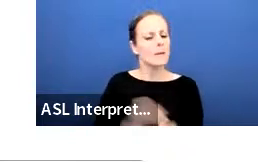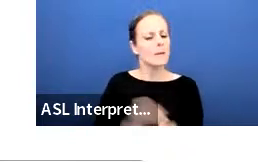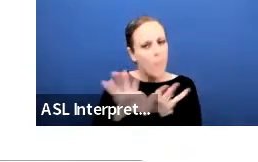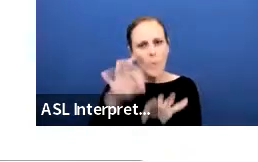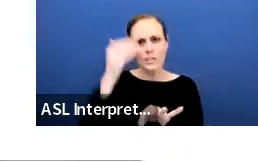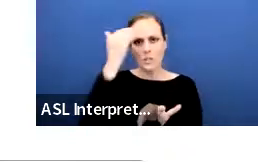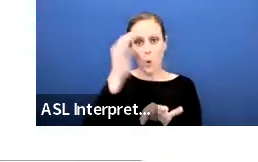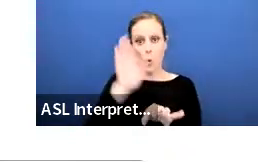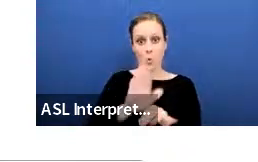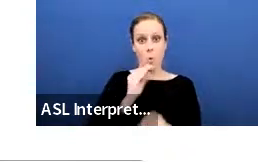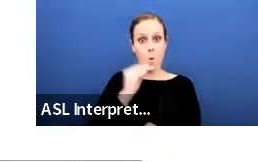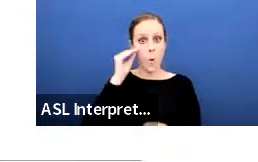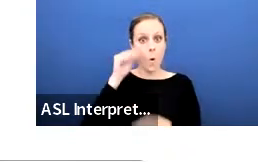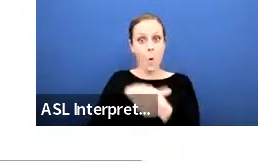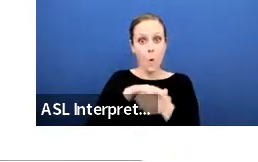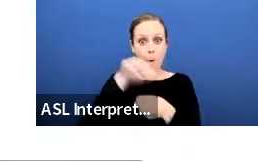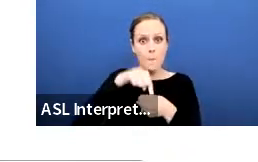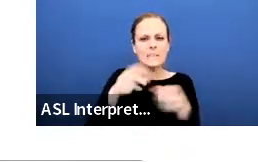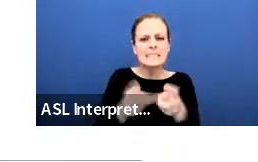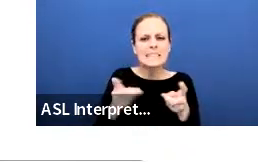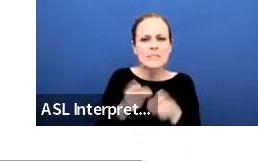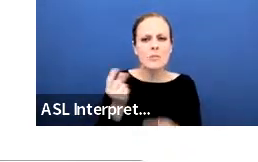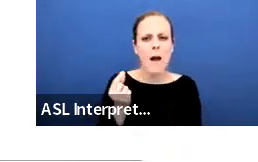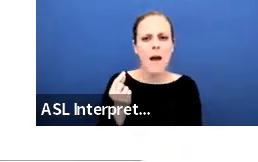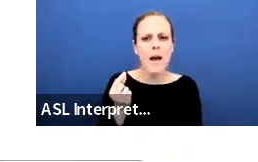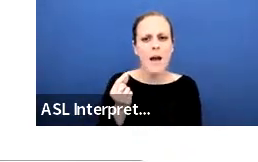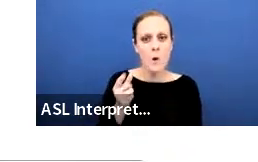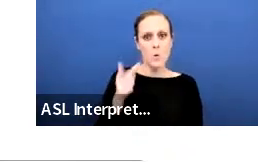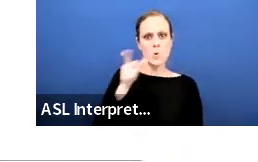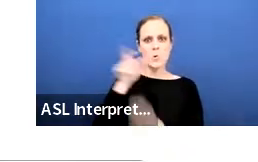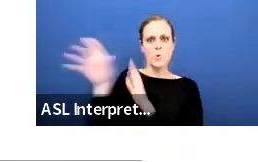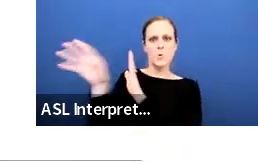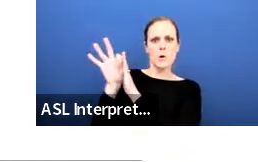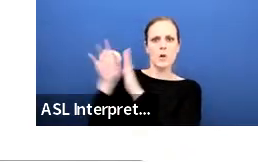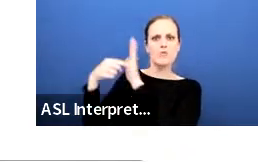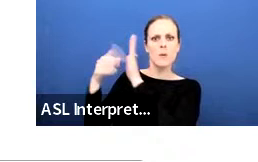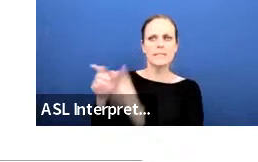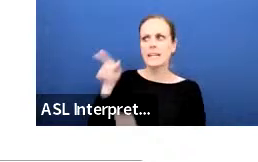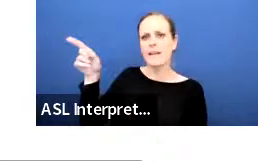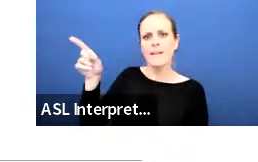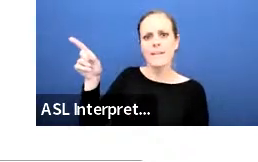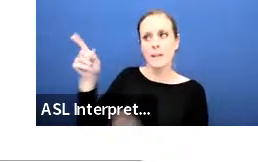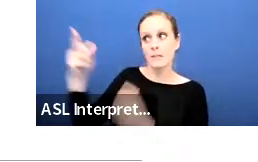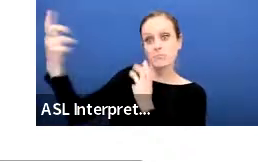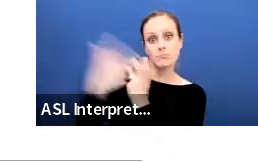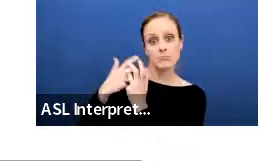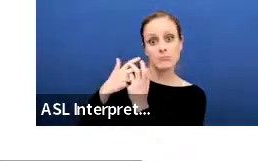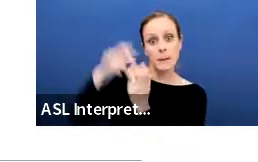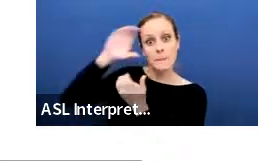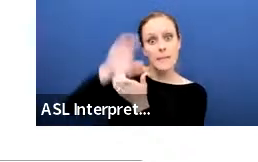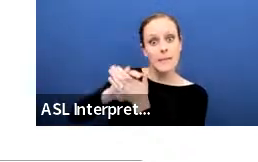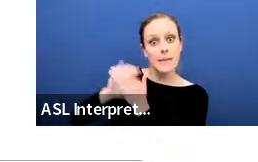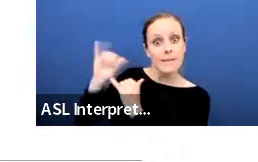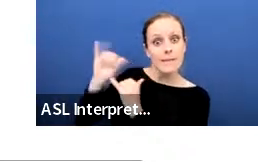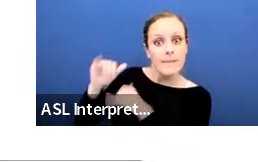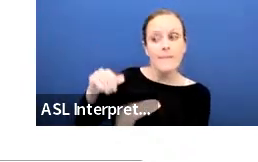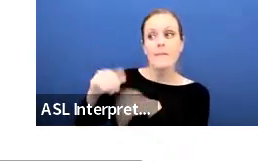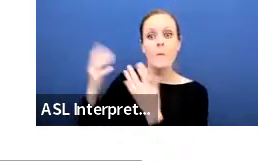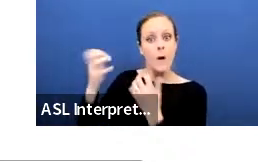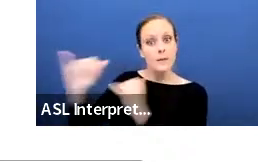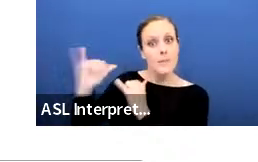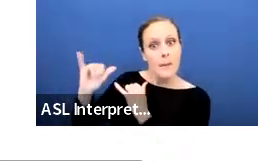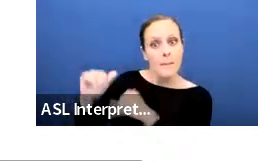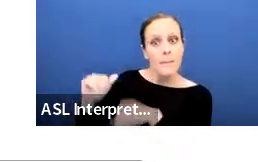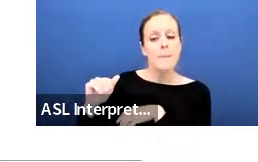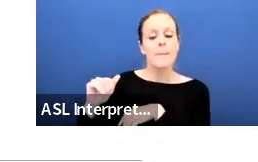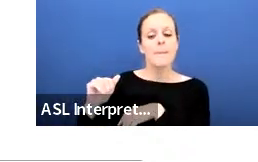and who your elected officials are in those districts, because to the extent that you can influence